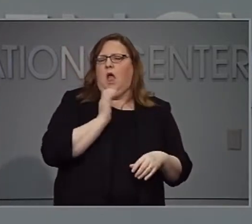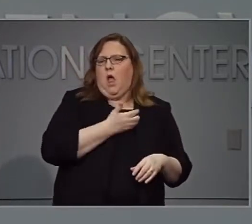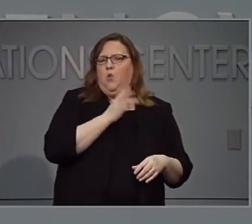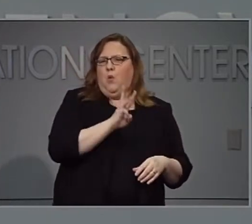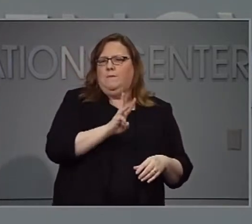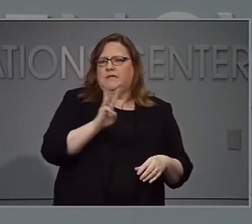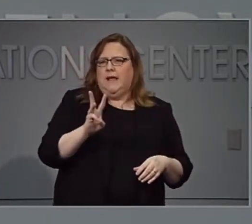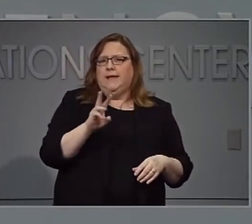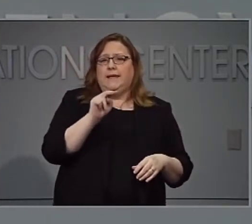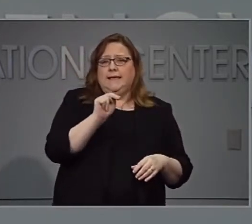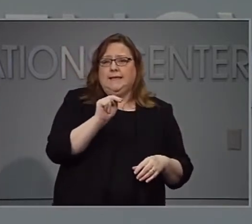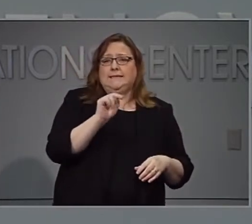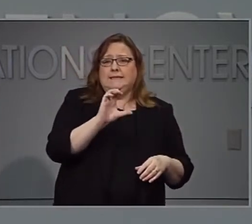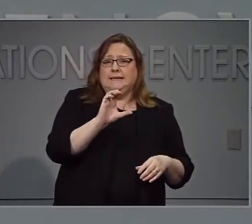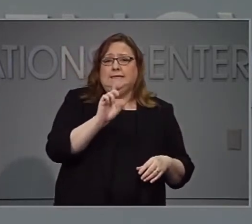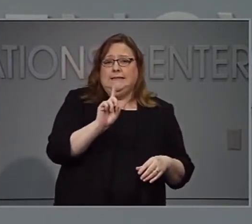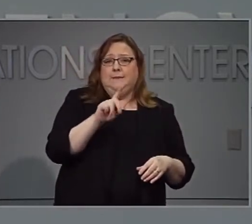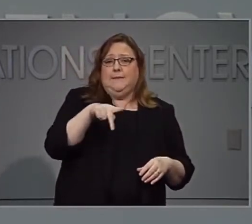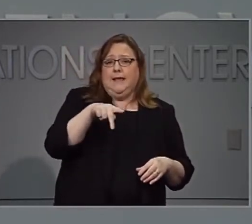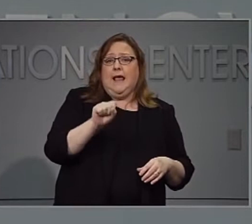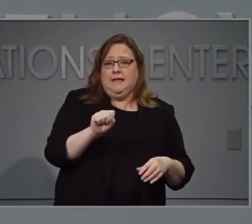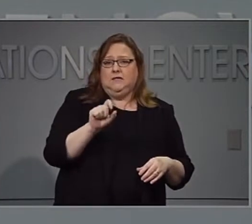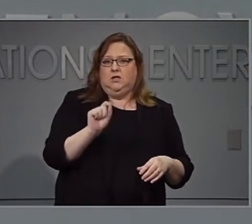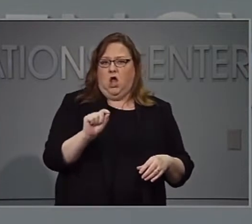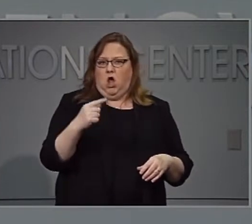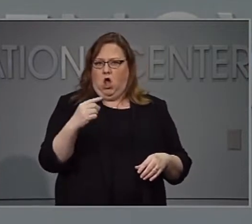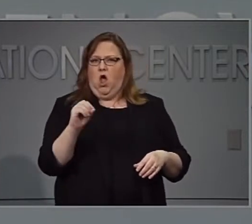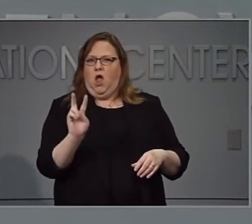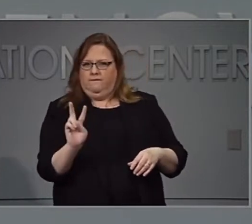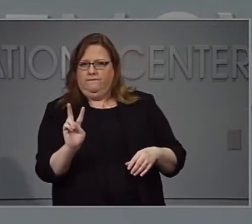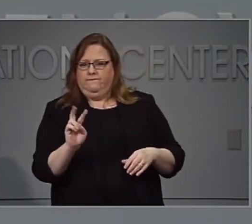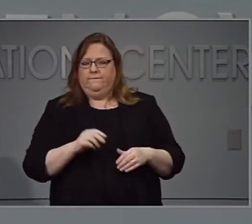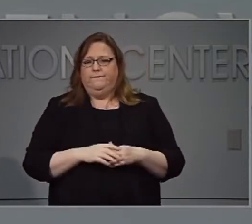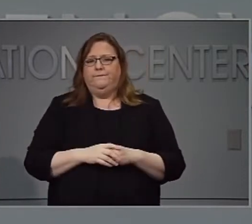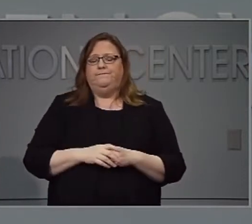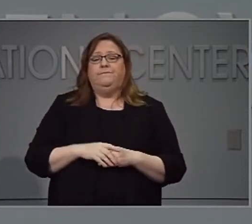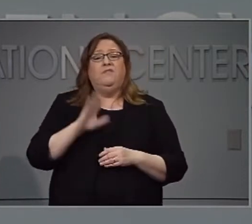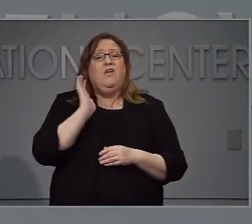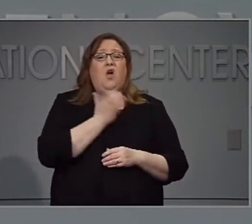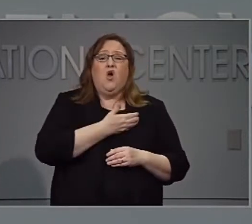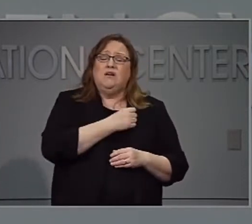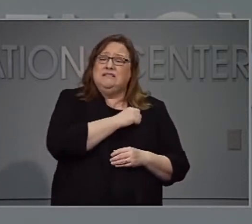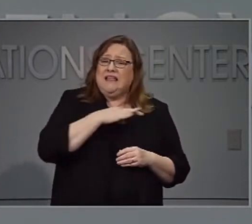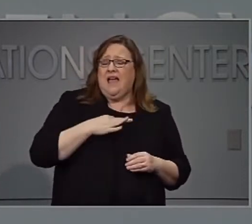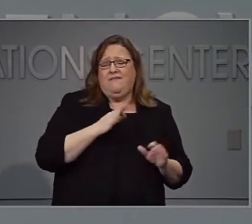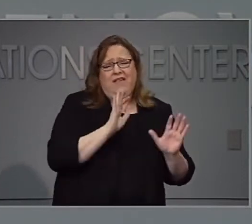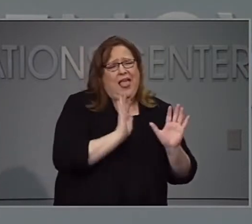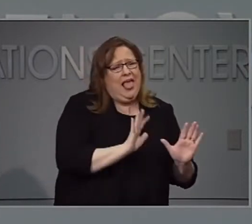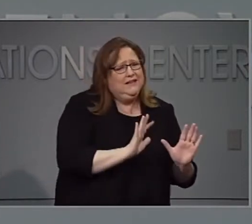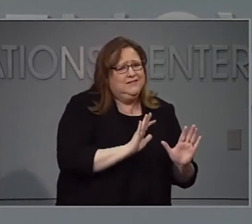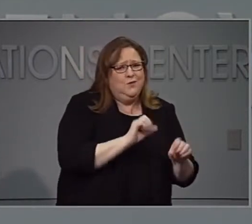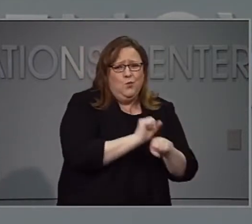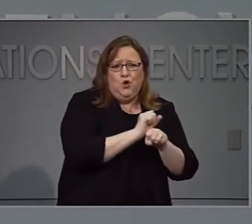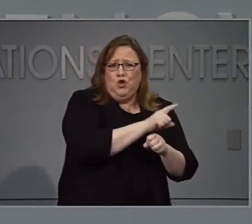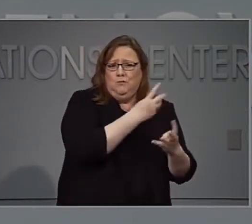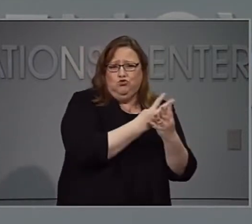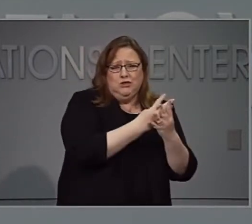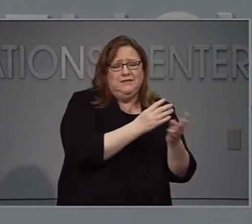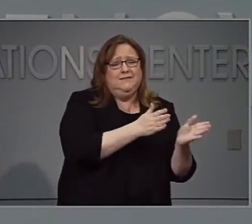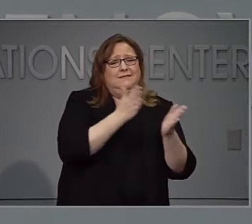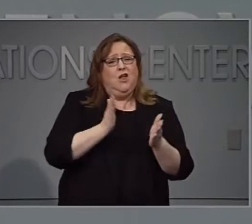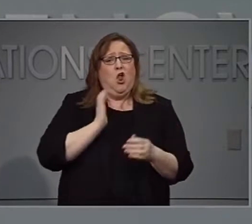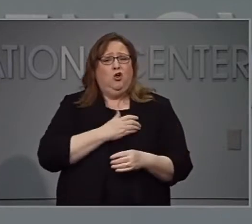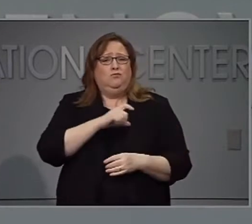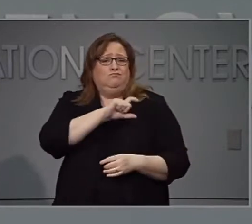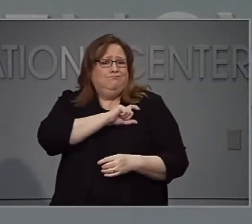The outstanding work of our professional correctional staff, along with our troopers, emergency management, National